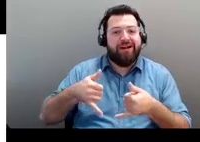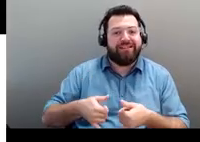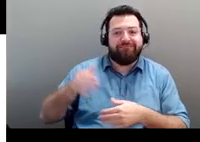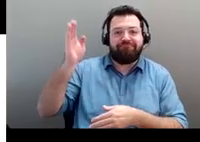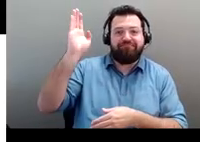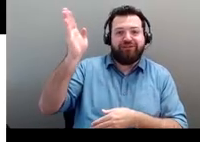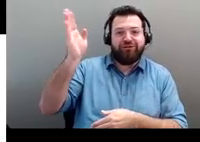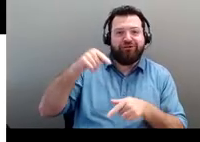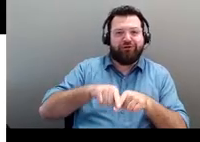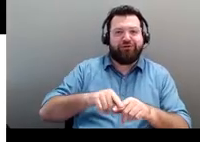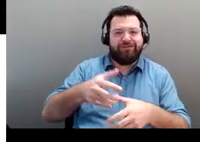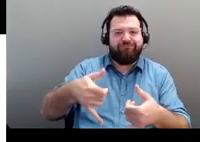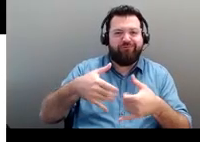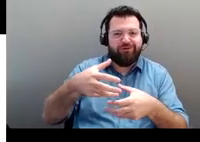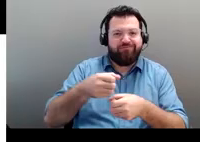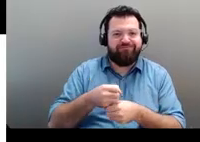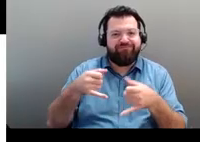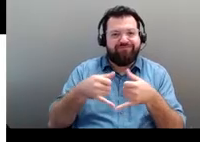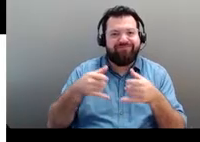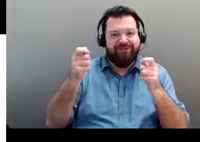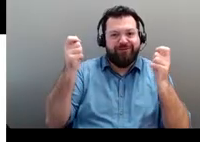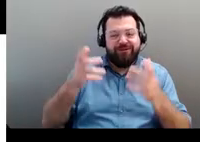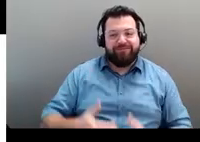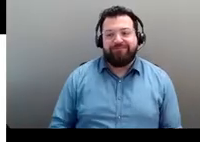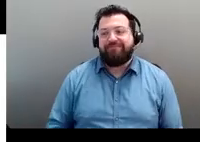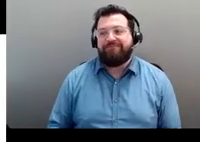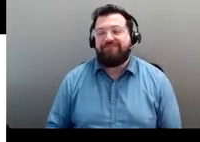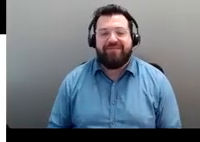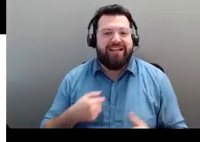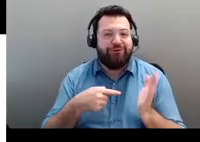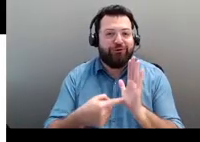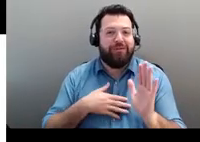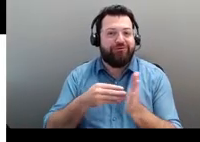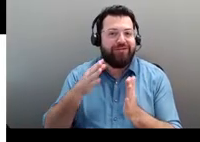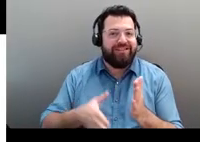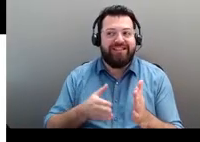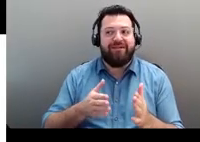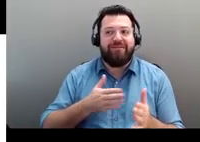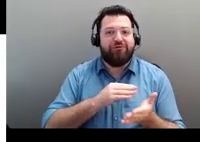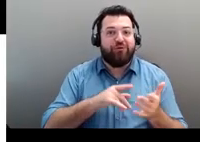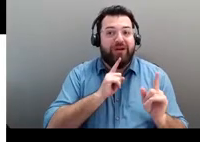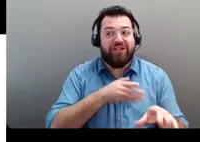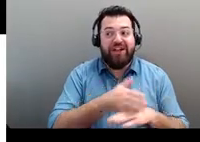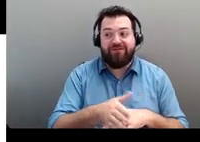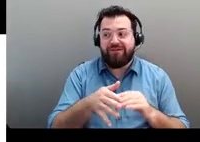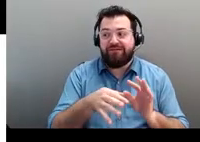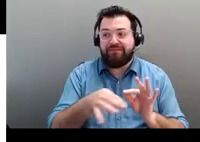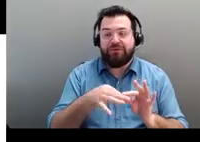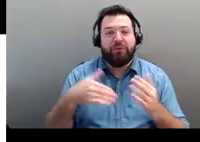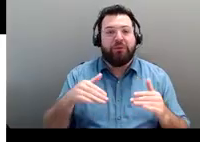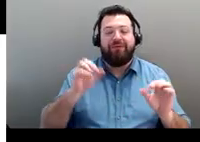Um, and I show this with my students, and their reaction after watching this speech is always really fascinating to me.